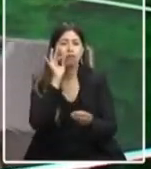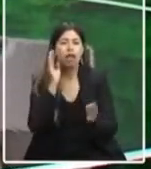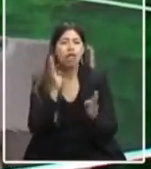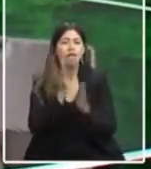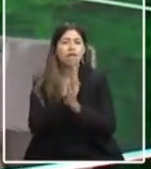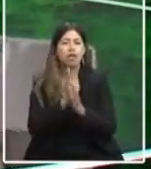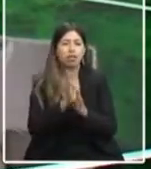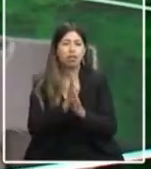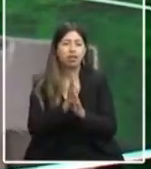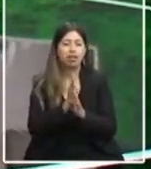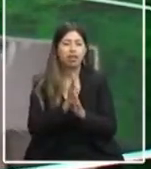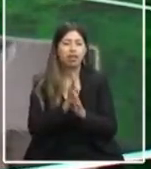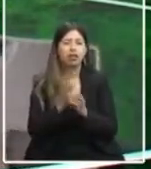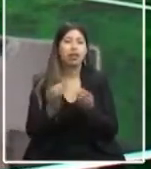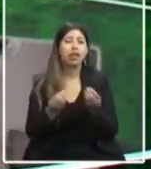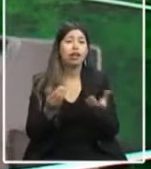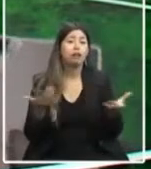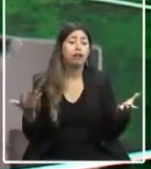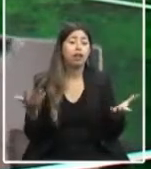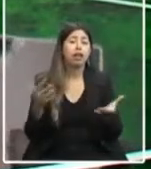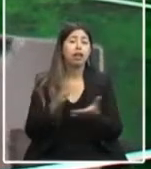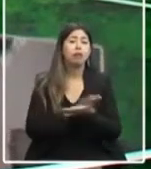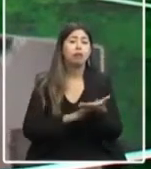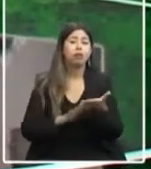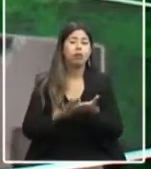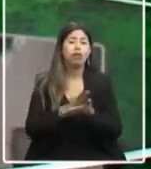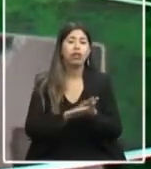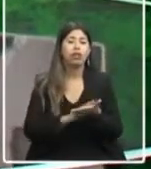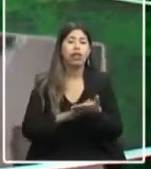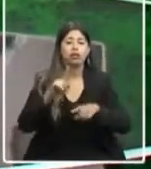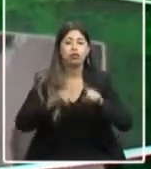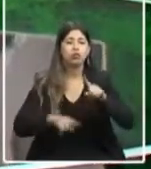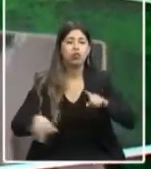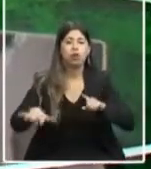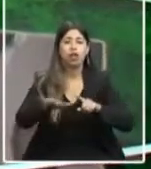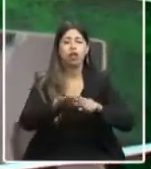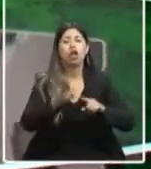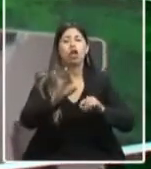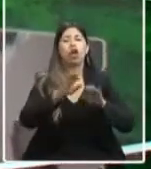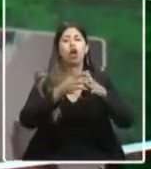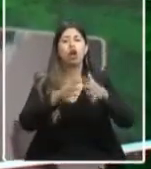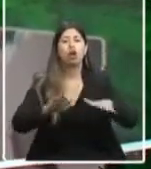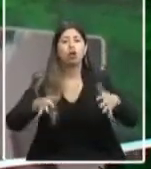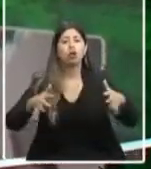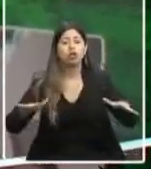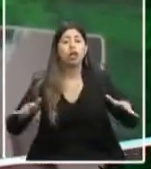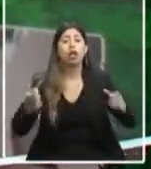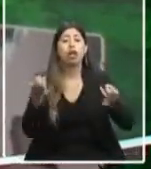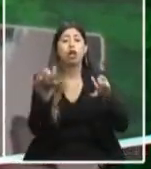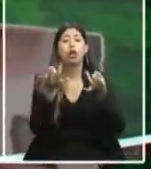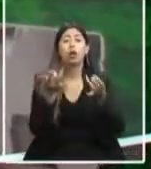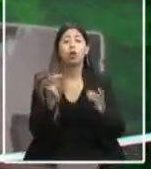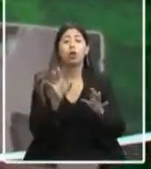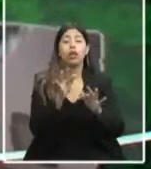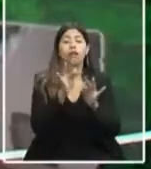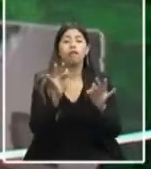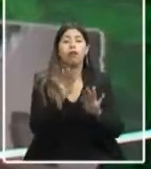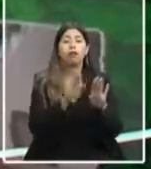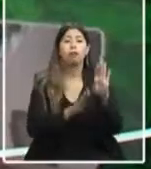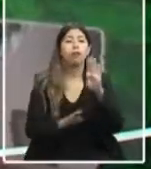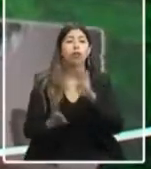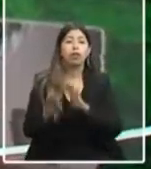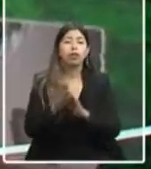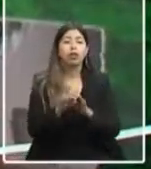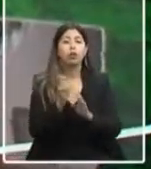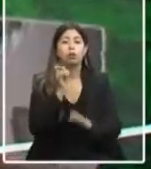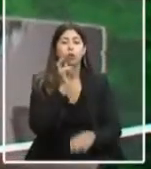under the road, in the soil, and so forth. So the only way to protect them would be if we as citizens have some